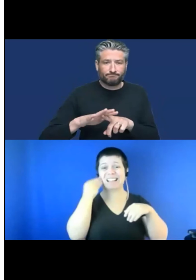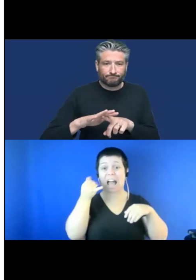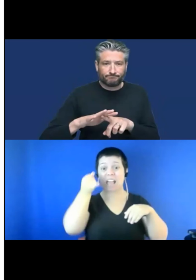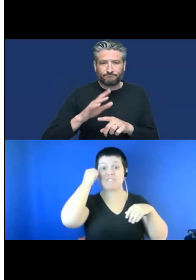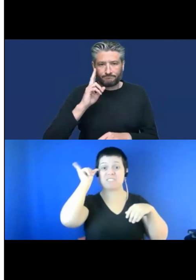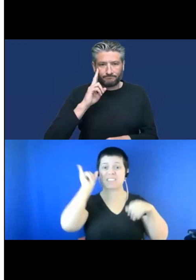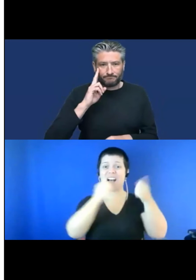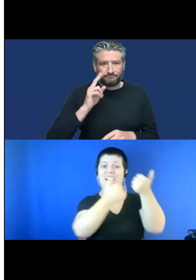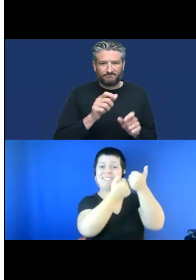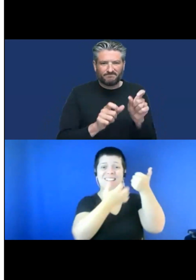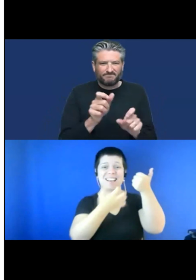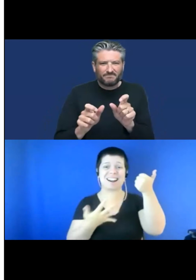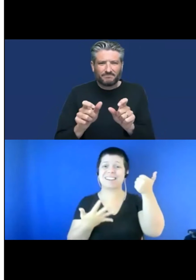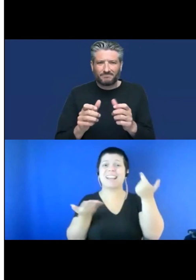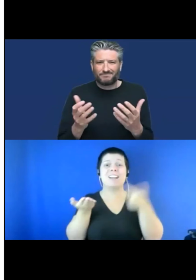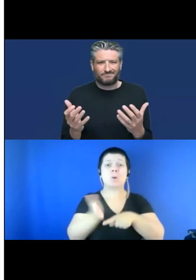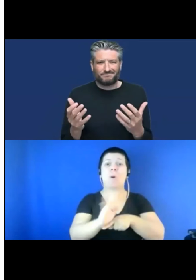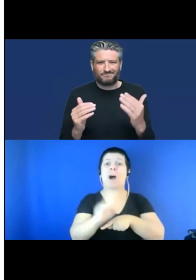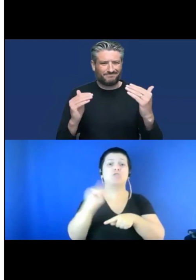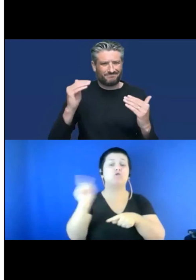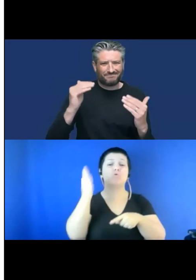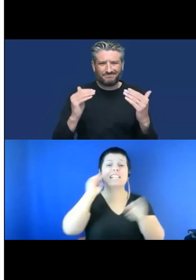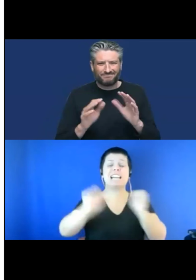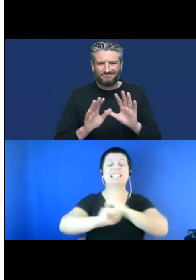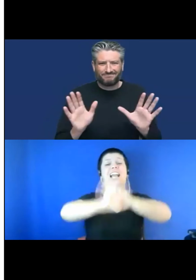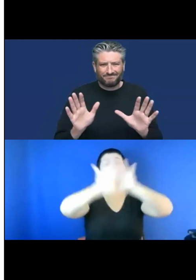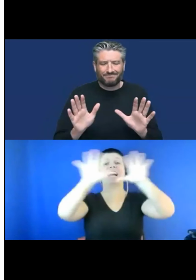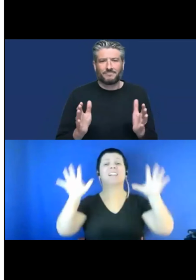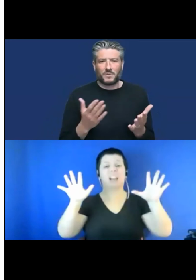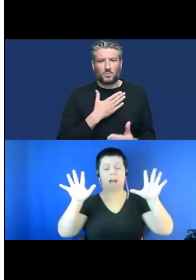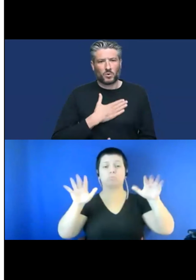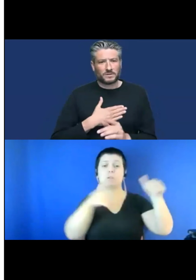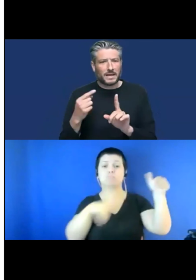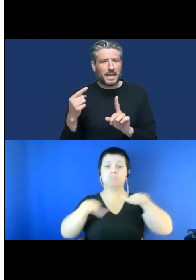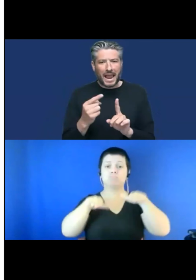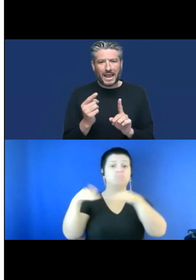hierarchy that is not facilitating a clear and open exchange of information.